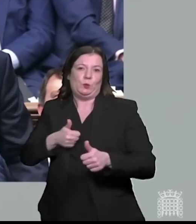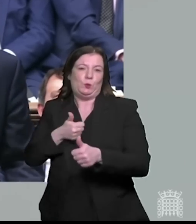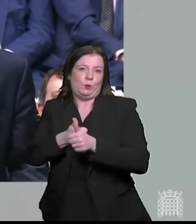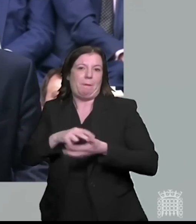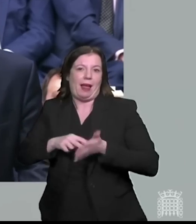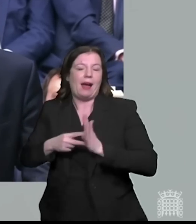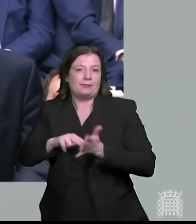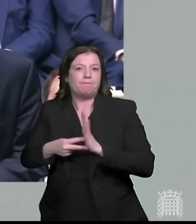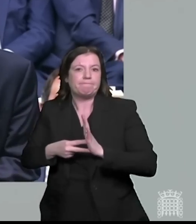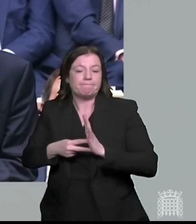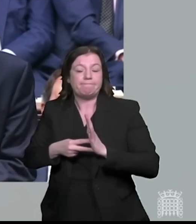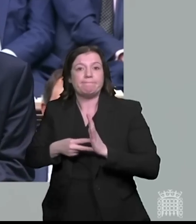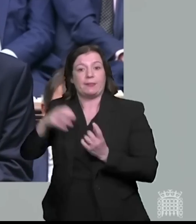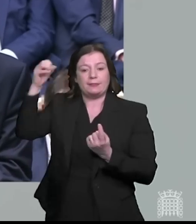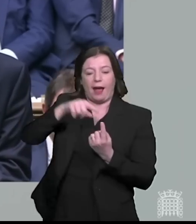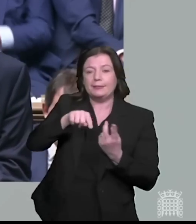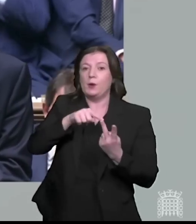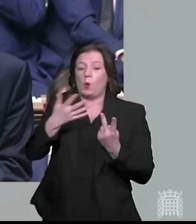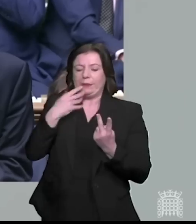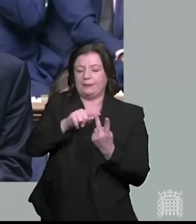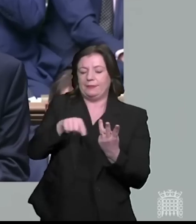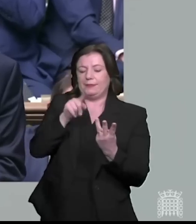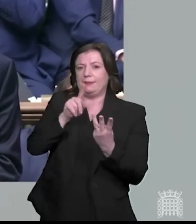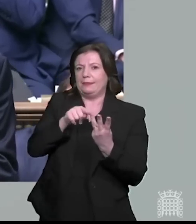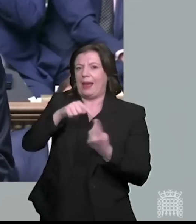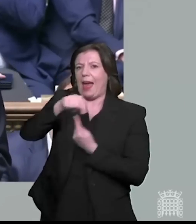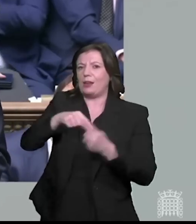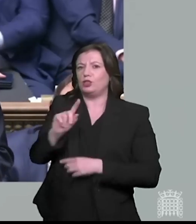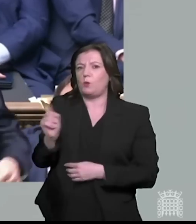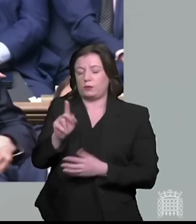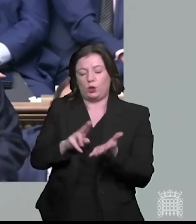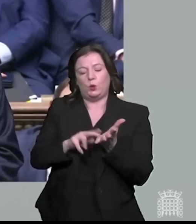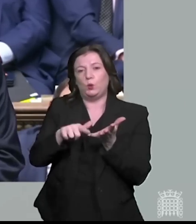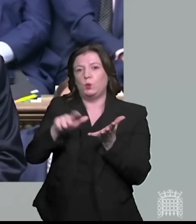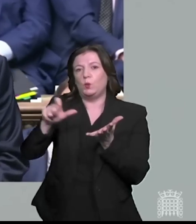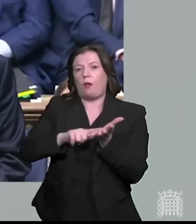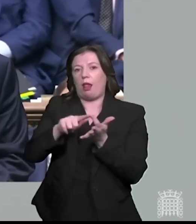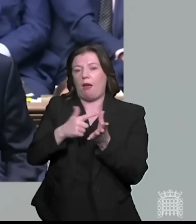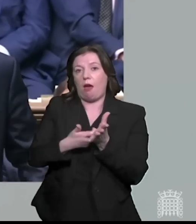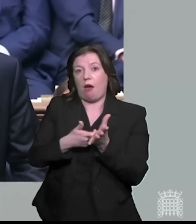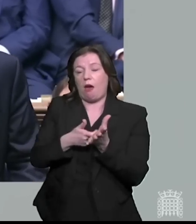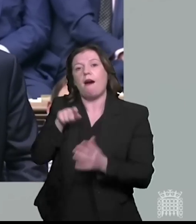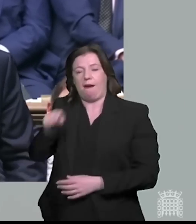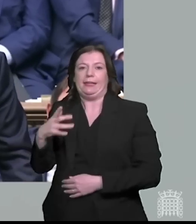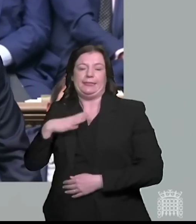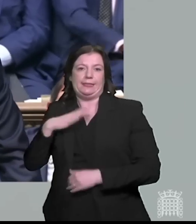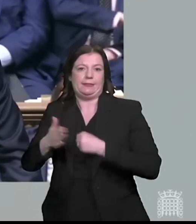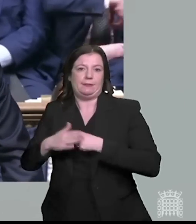another critical source of cheap and reliable energy, and that is nuclear.